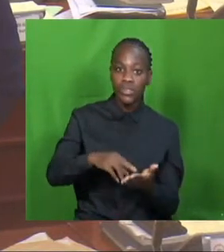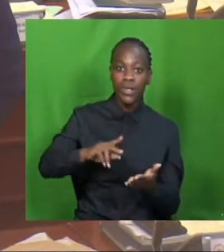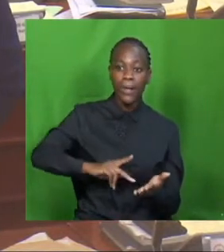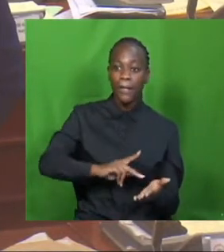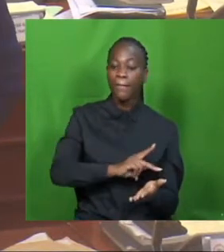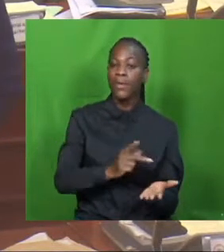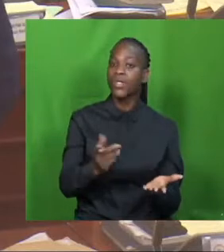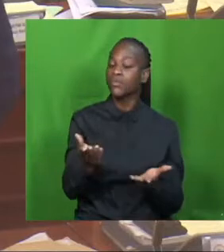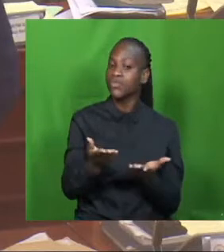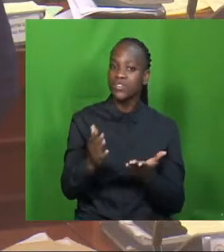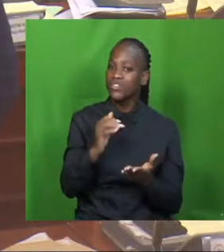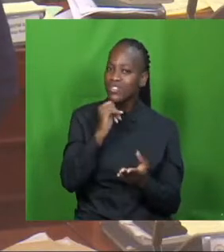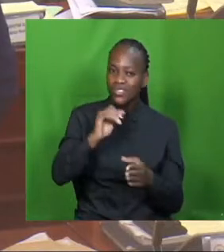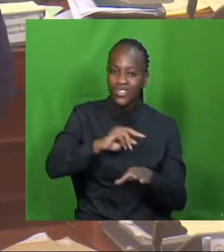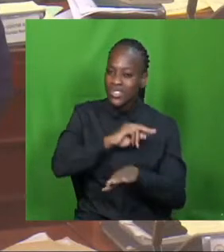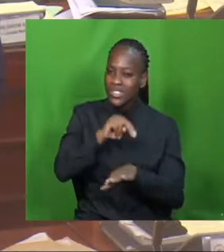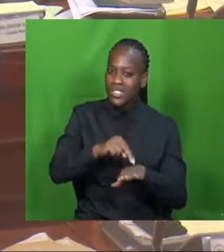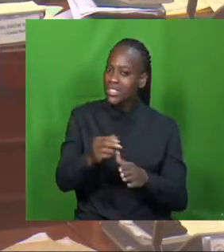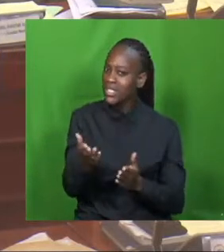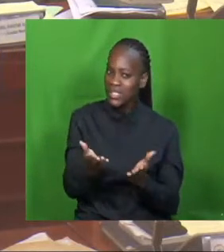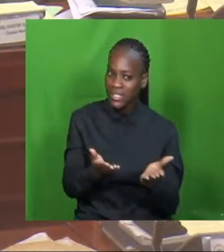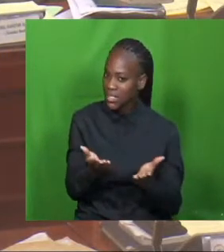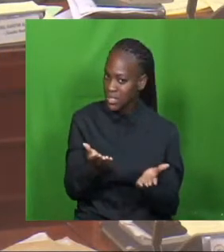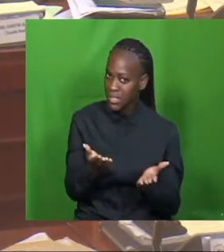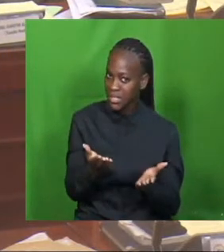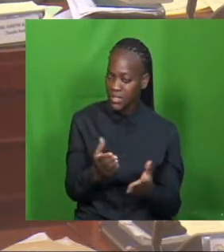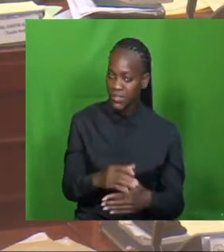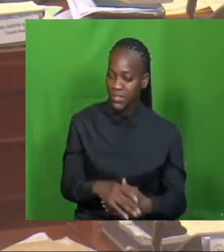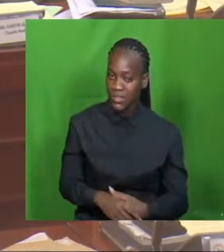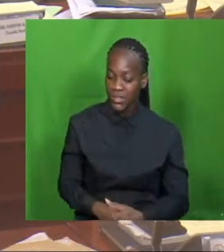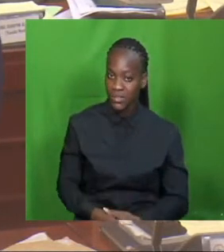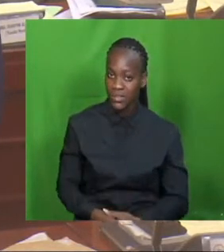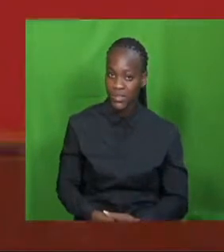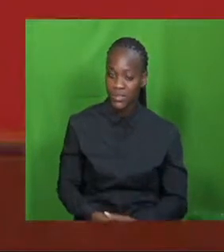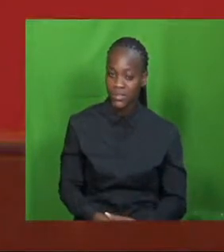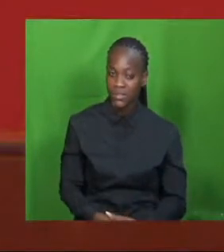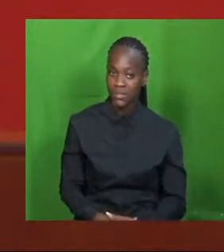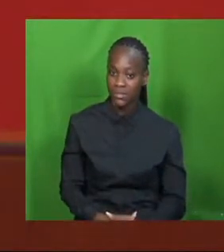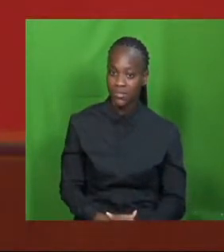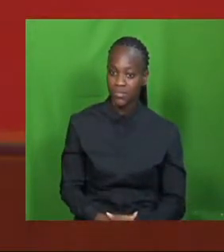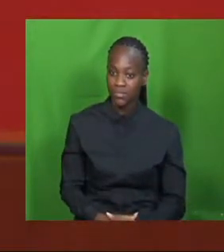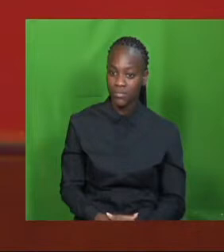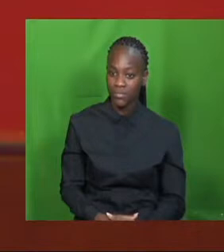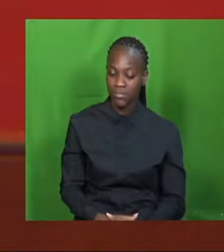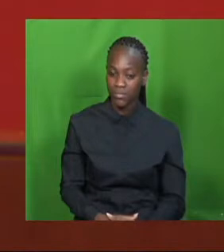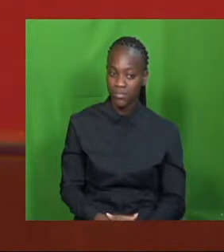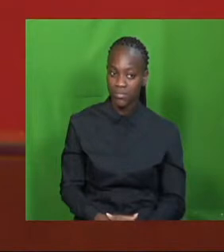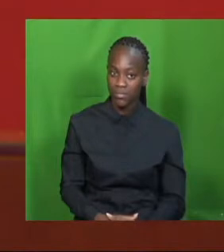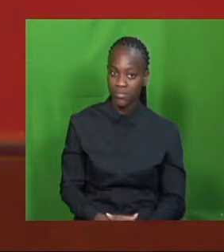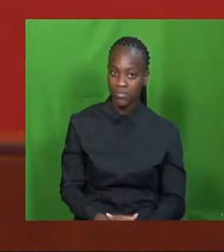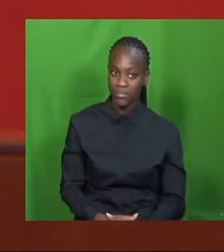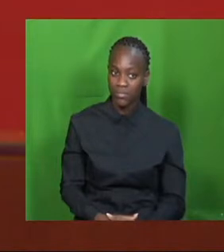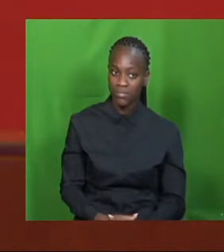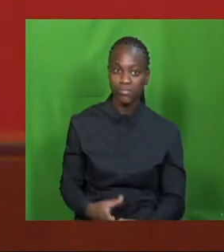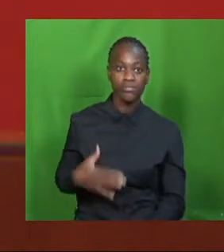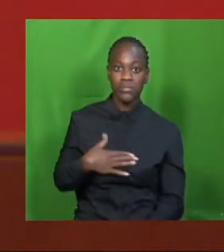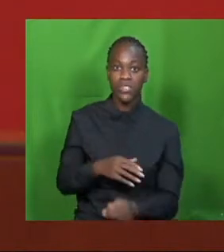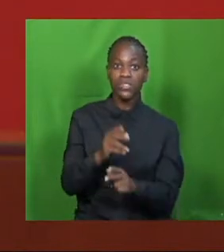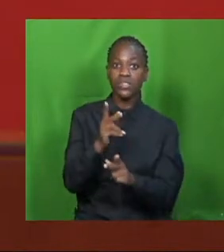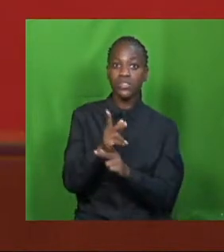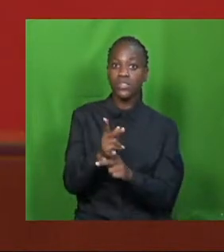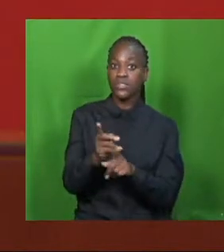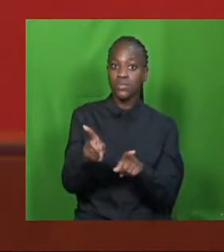page 26, because that also is just captured as parliamentary service. So if we are going to be